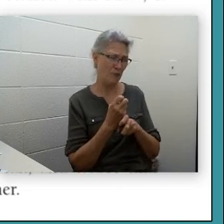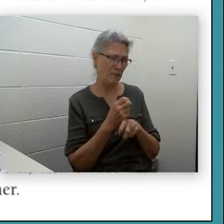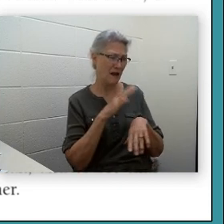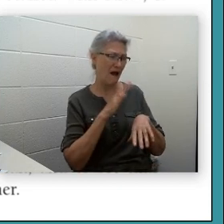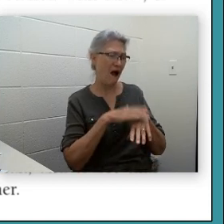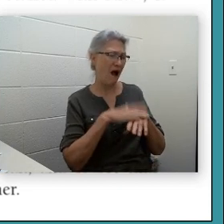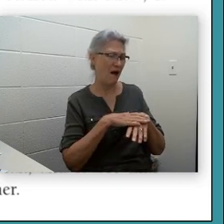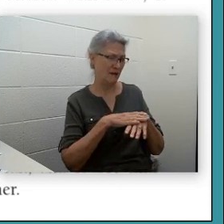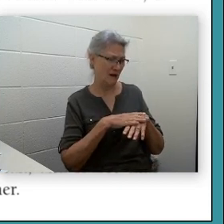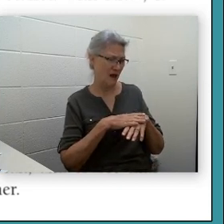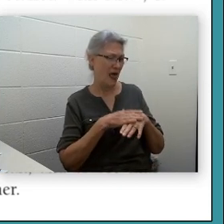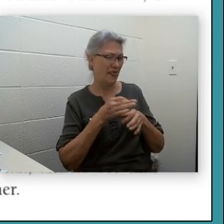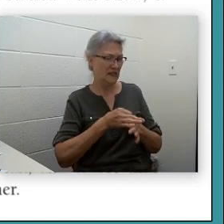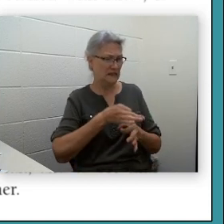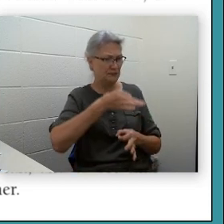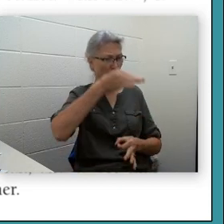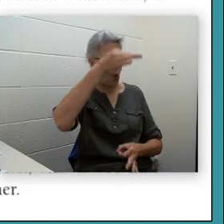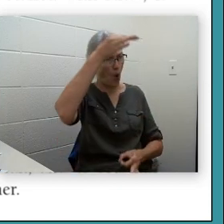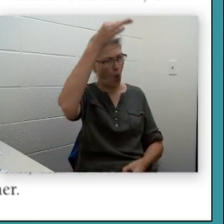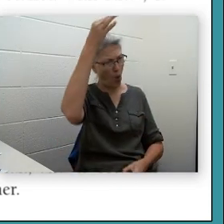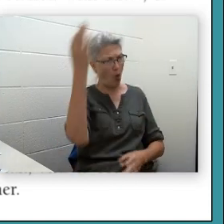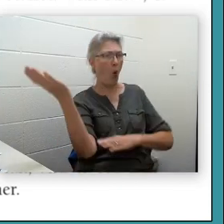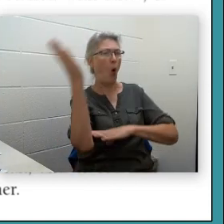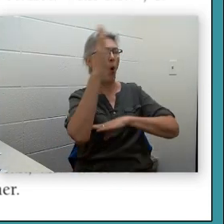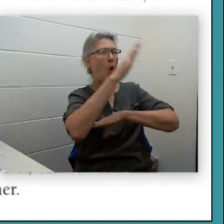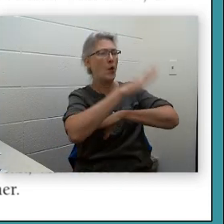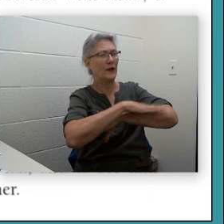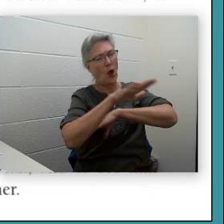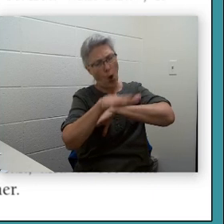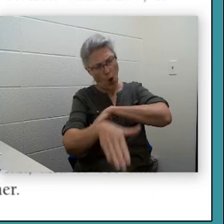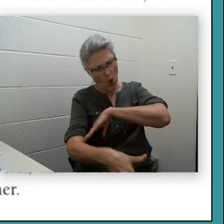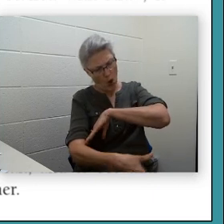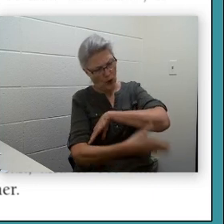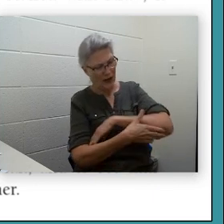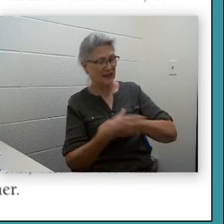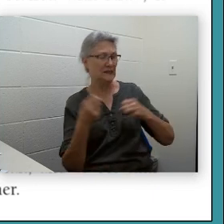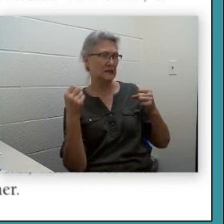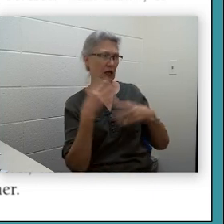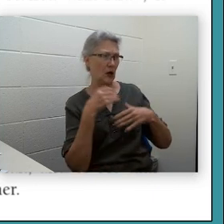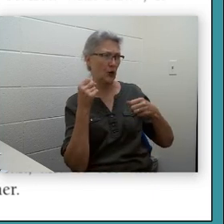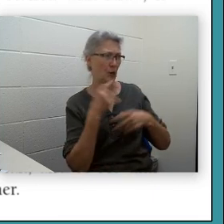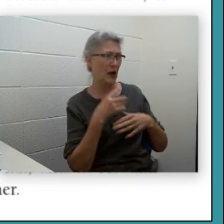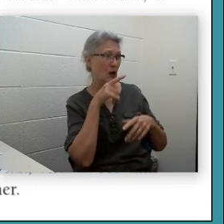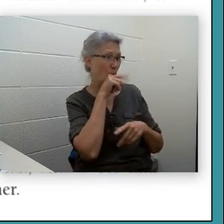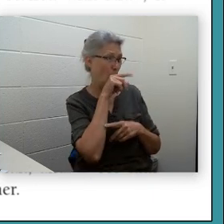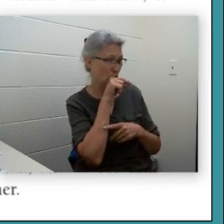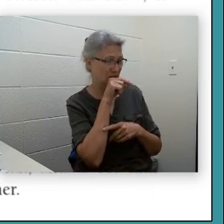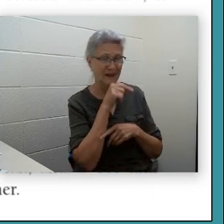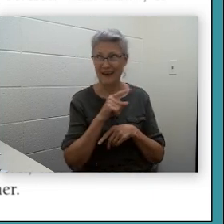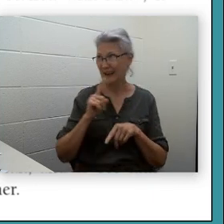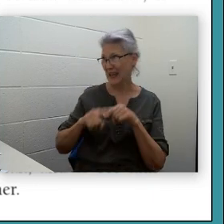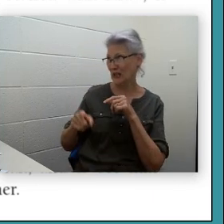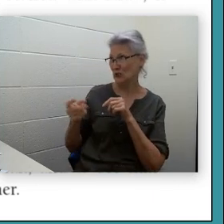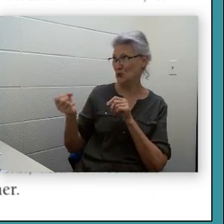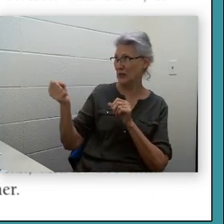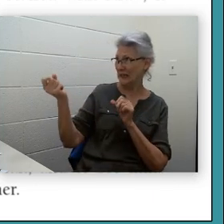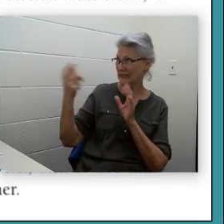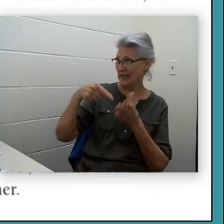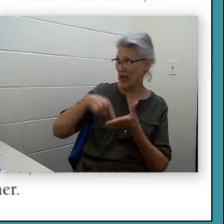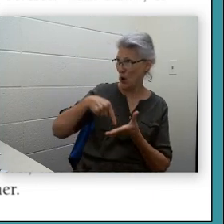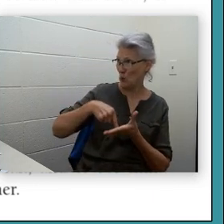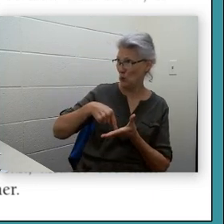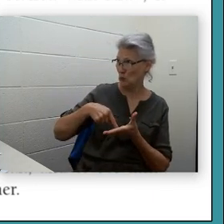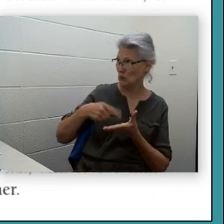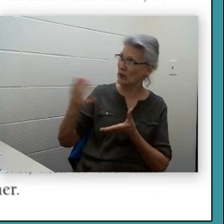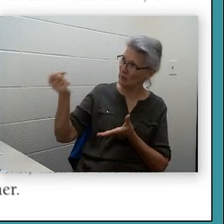up here night and day to scare away crows." "Can't you get down?" asked Dorothy. "No, for this pole is stuck